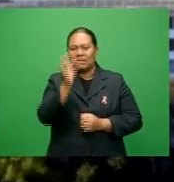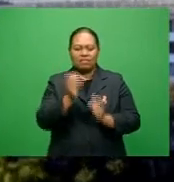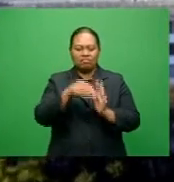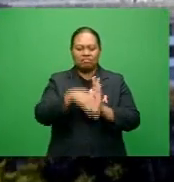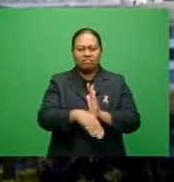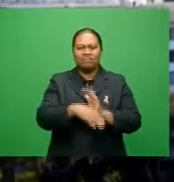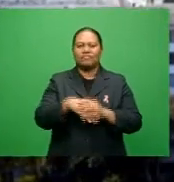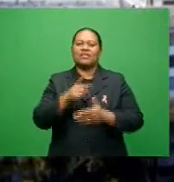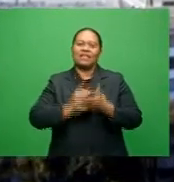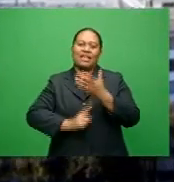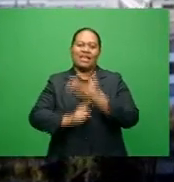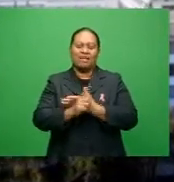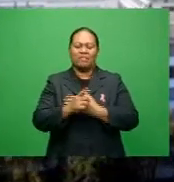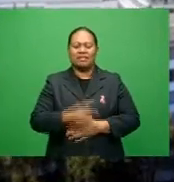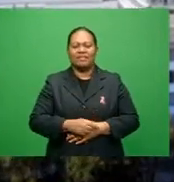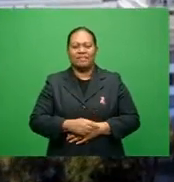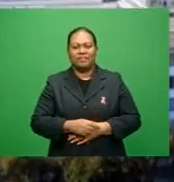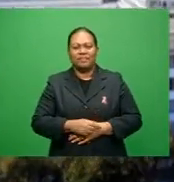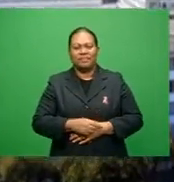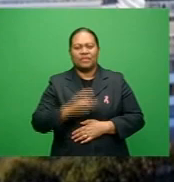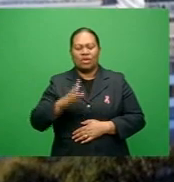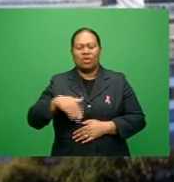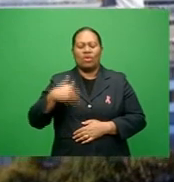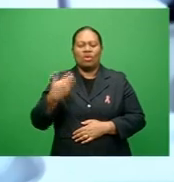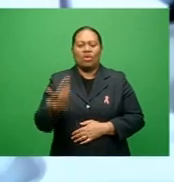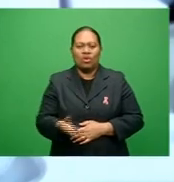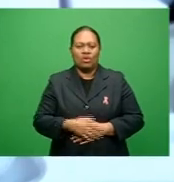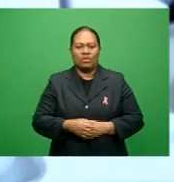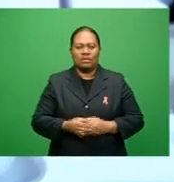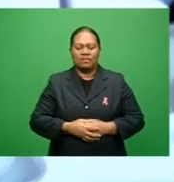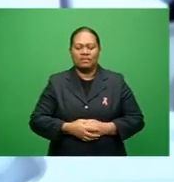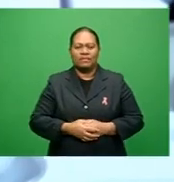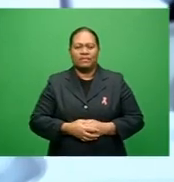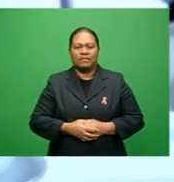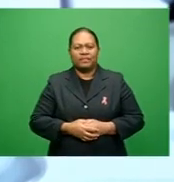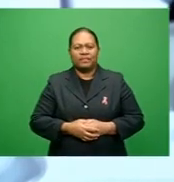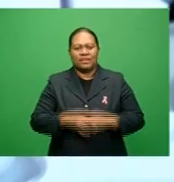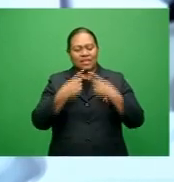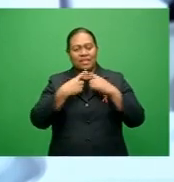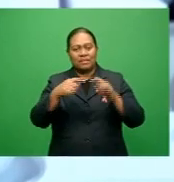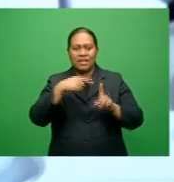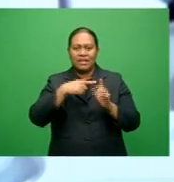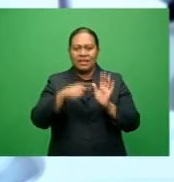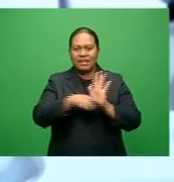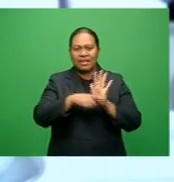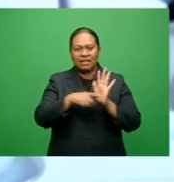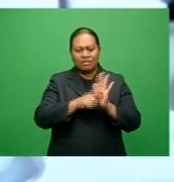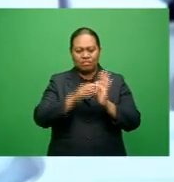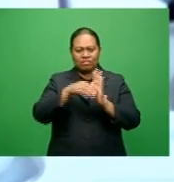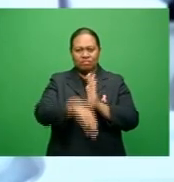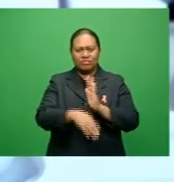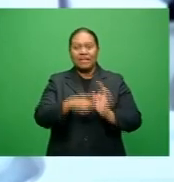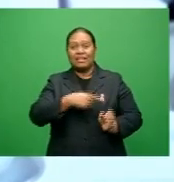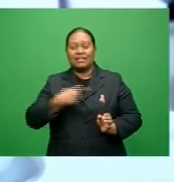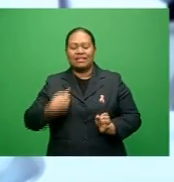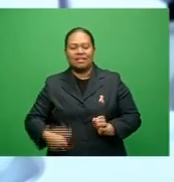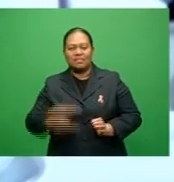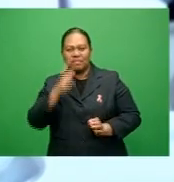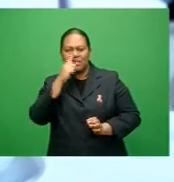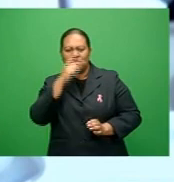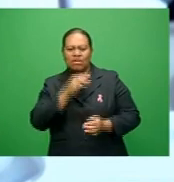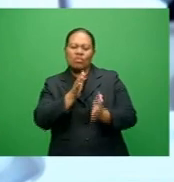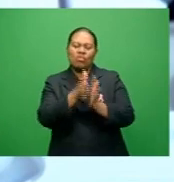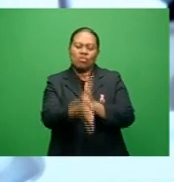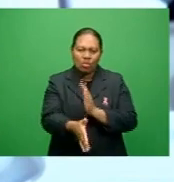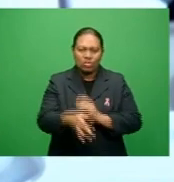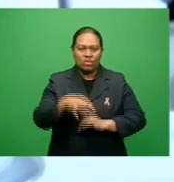at Roche's drugs division, usually the firm's big earner. Among the negatives was a drop in the number of Chinese people seeking hospital